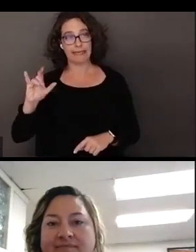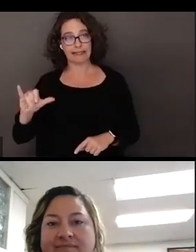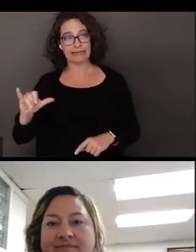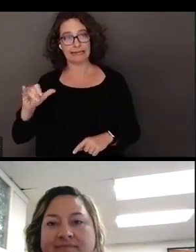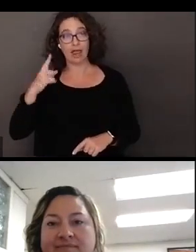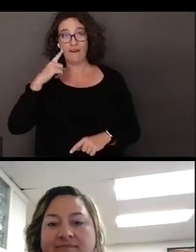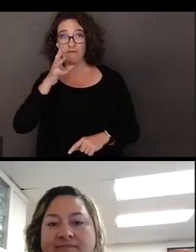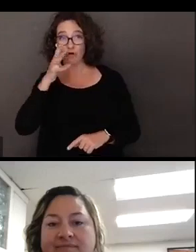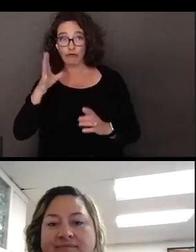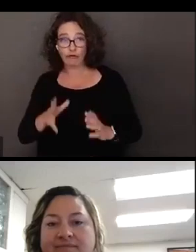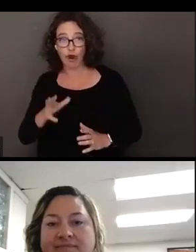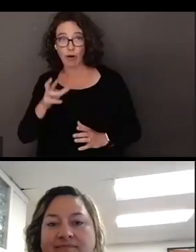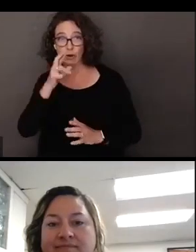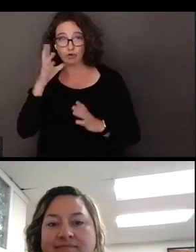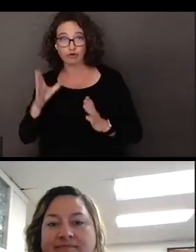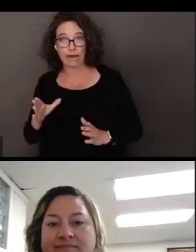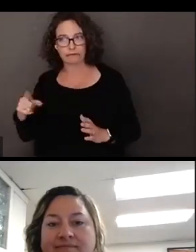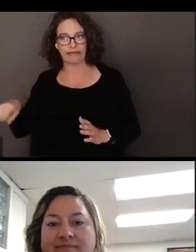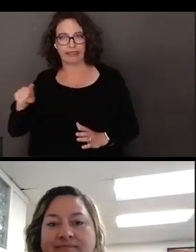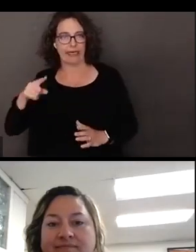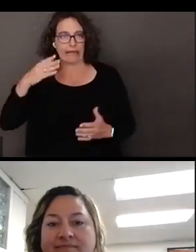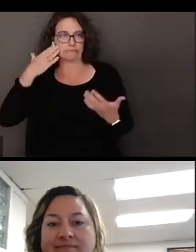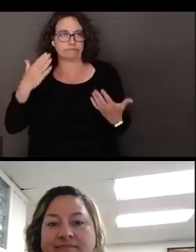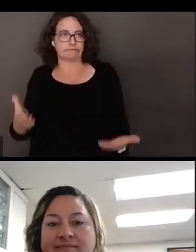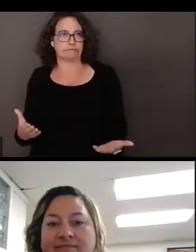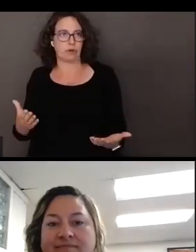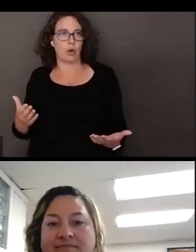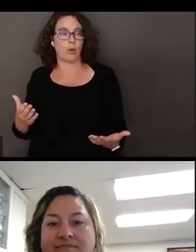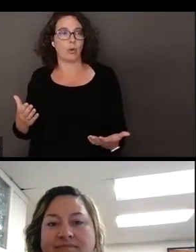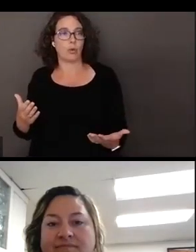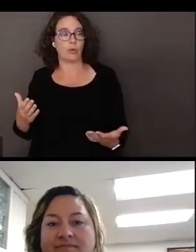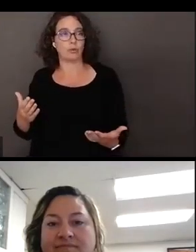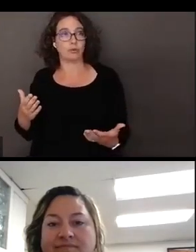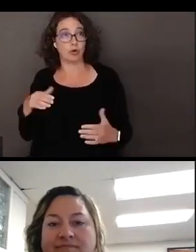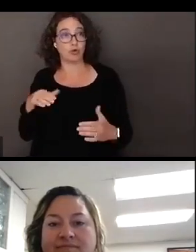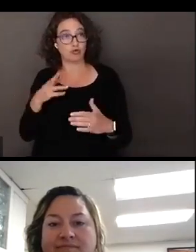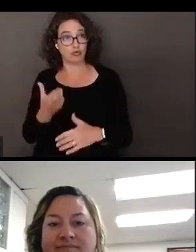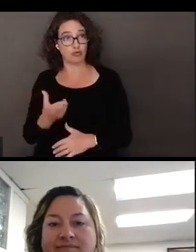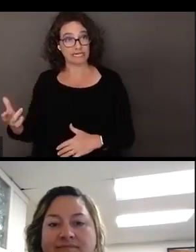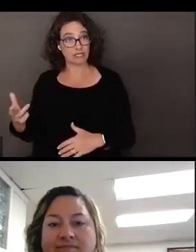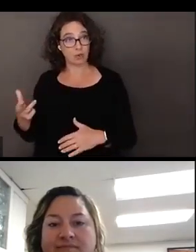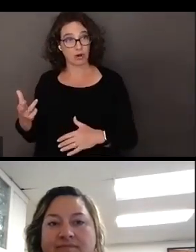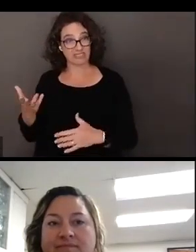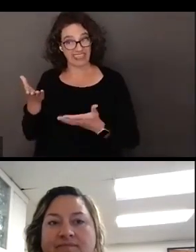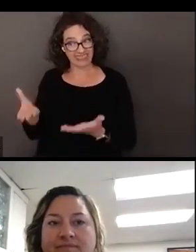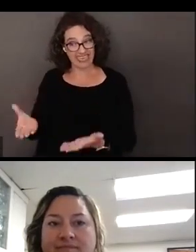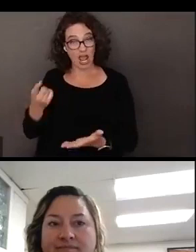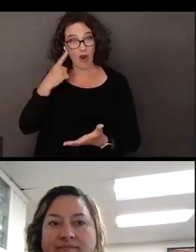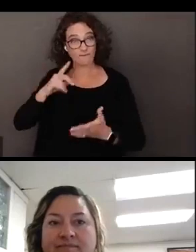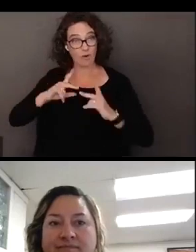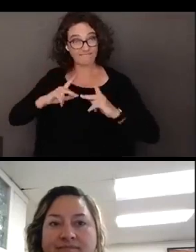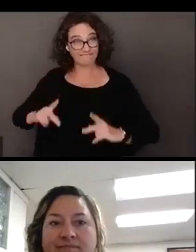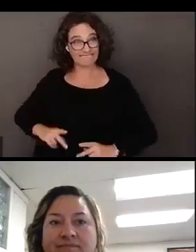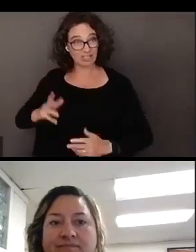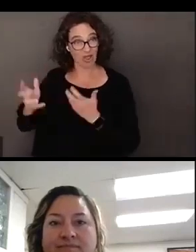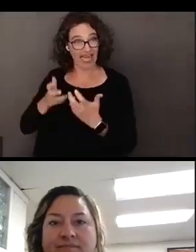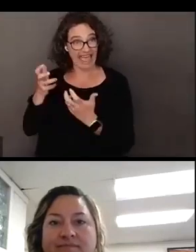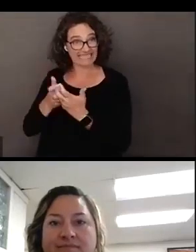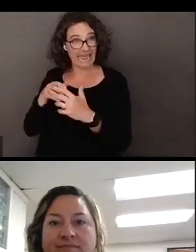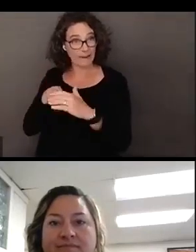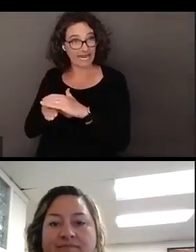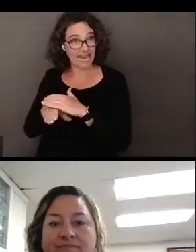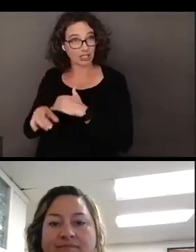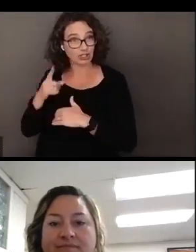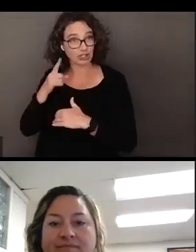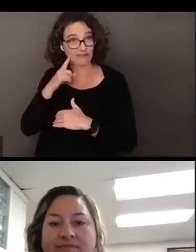hear that a resource exists for physical adaptation of their working environment if they're injured. And so for this particular